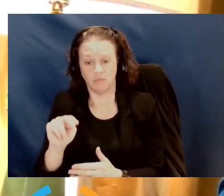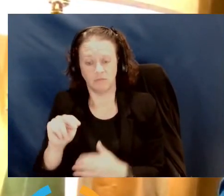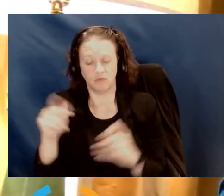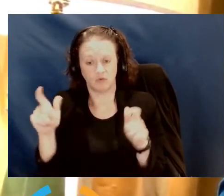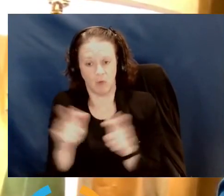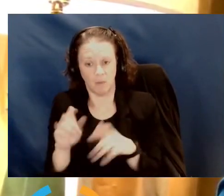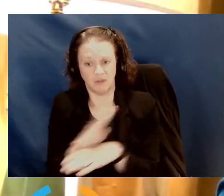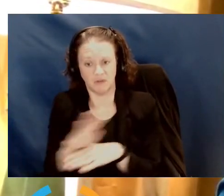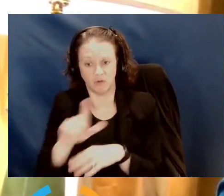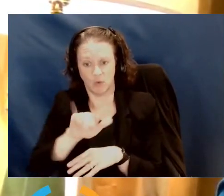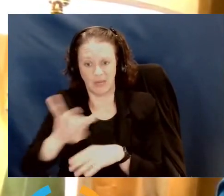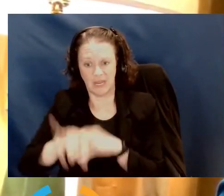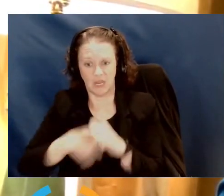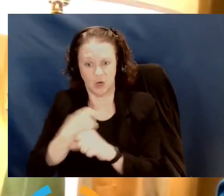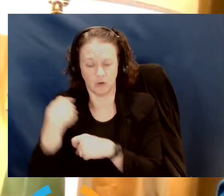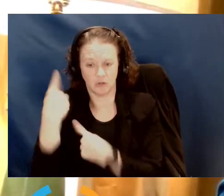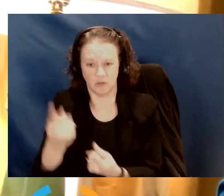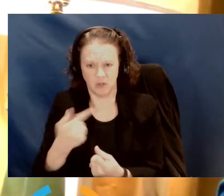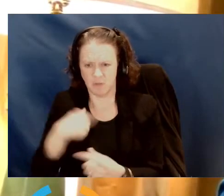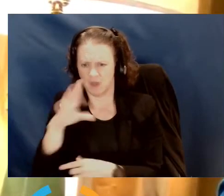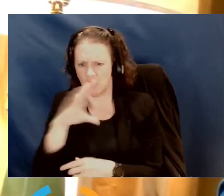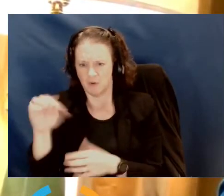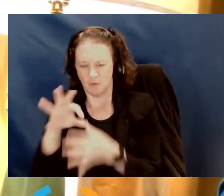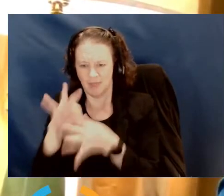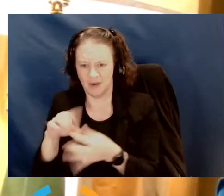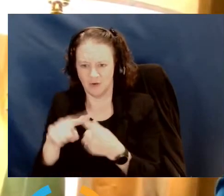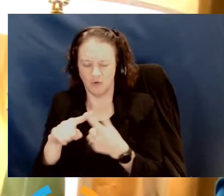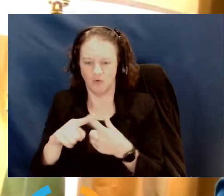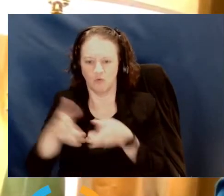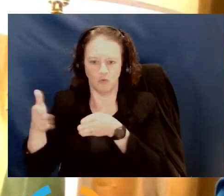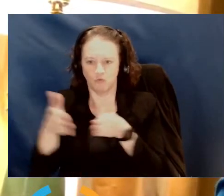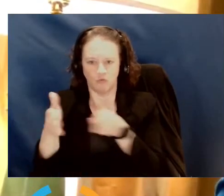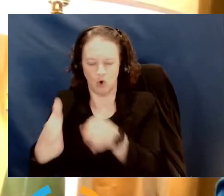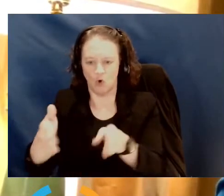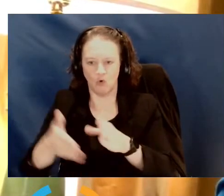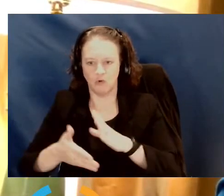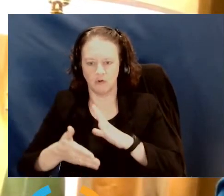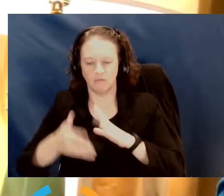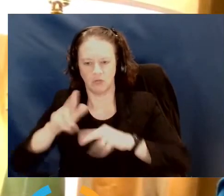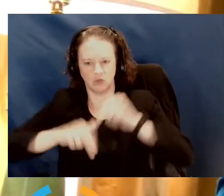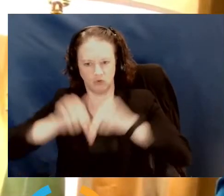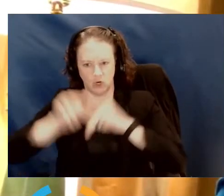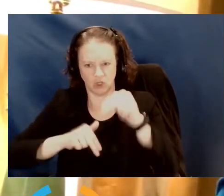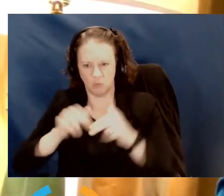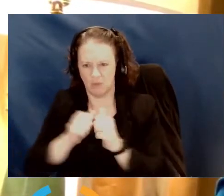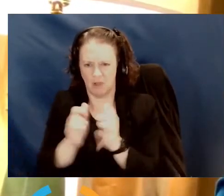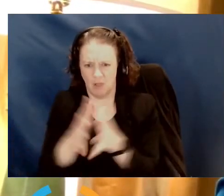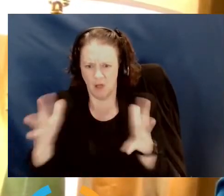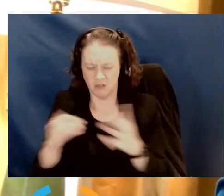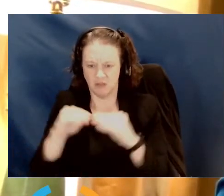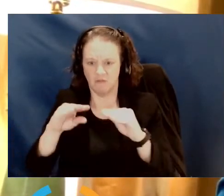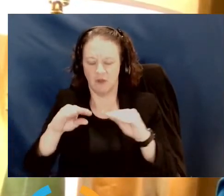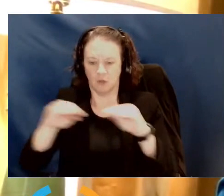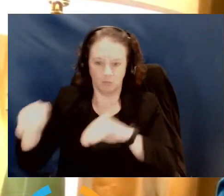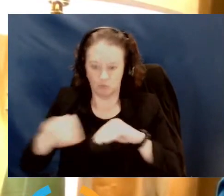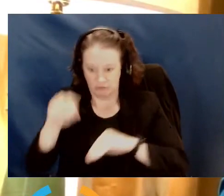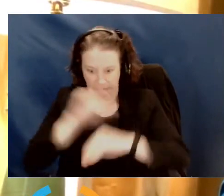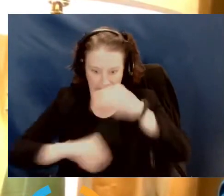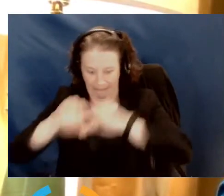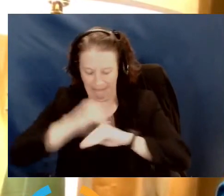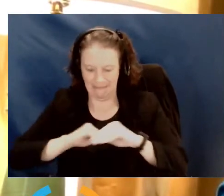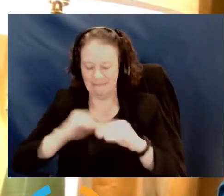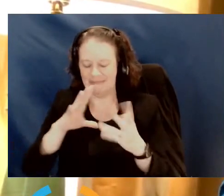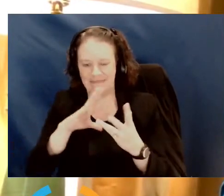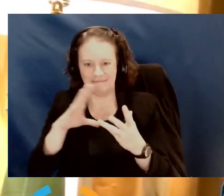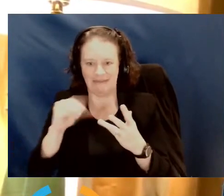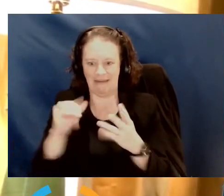companies deal with road construction, with lots of moving parts and people. This management experience helps run the Secretary of State's office. But